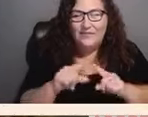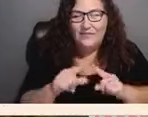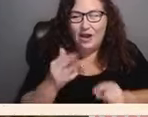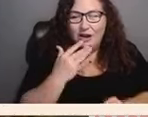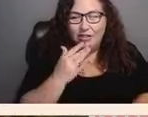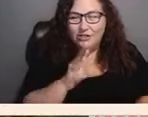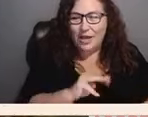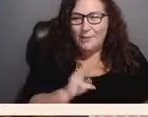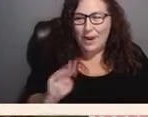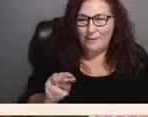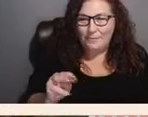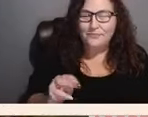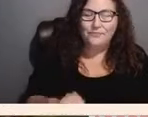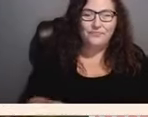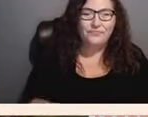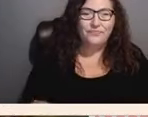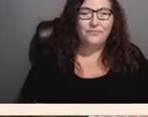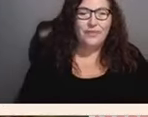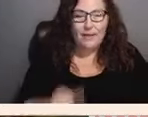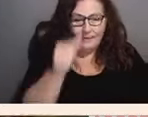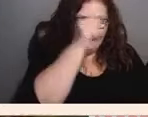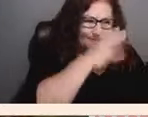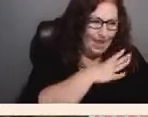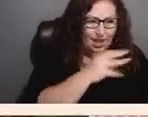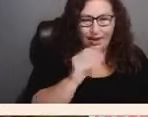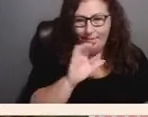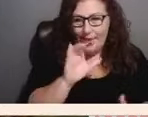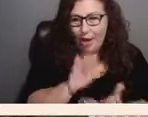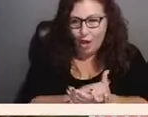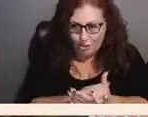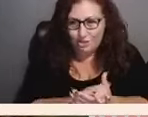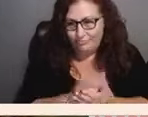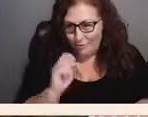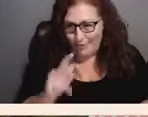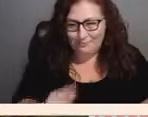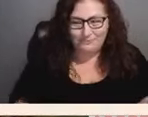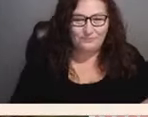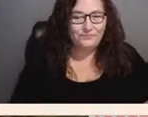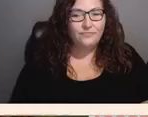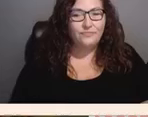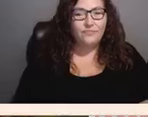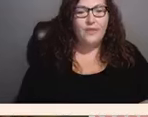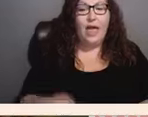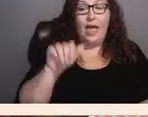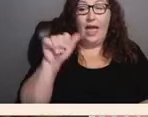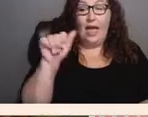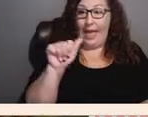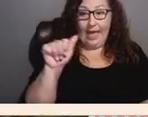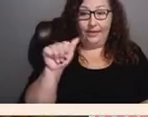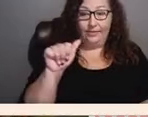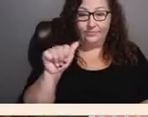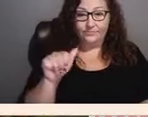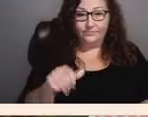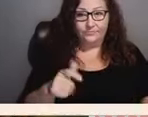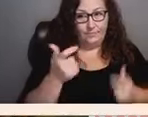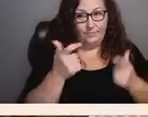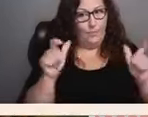M&Ms. M&Ms, man in marriage, okay? A, big word,